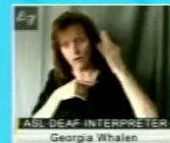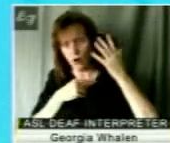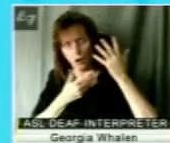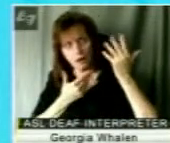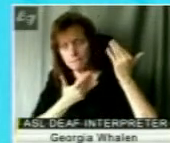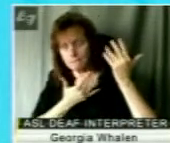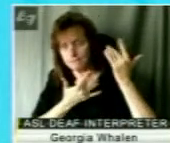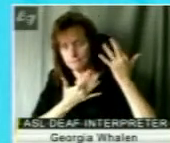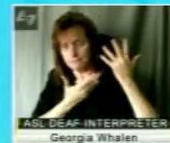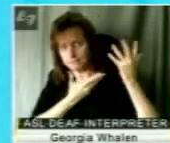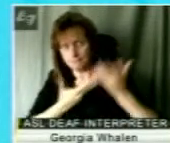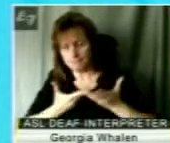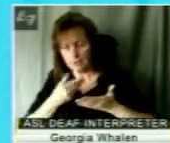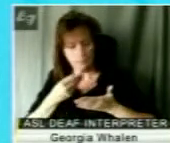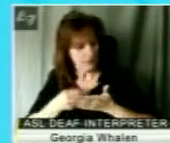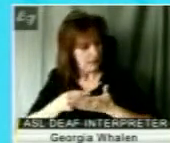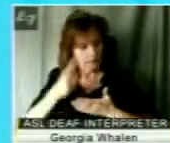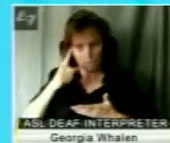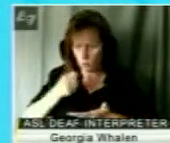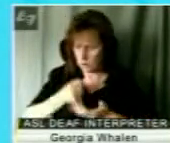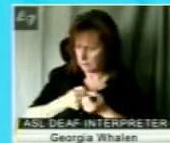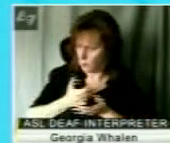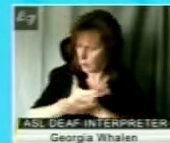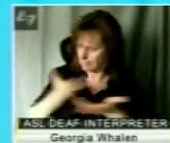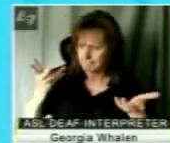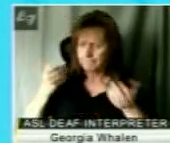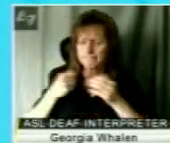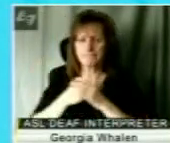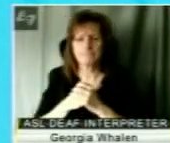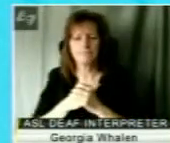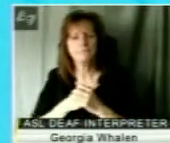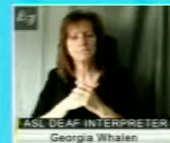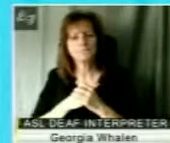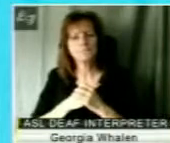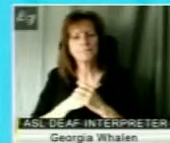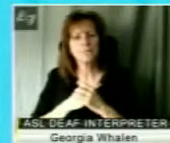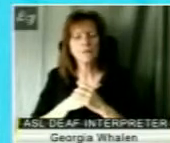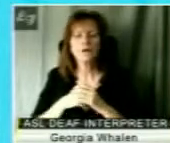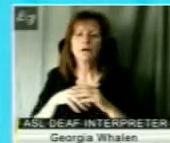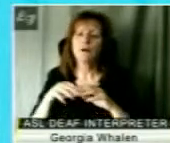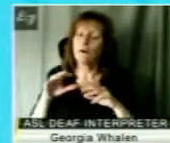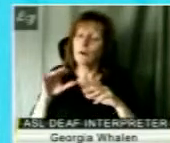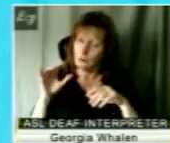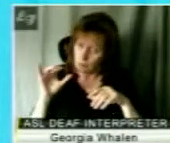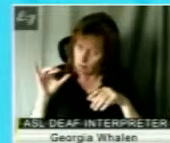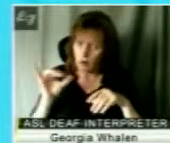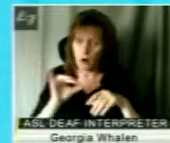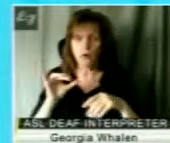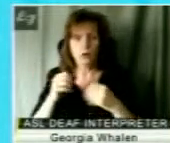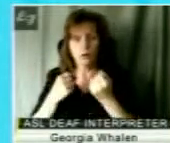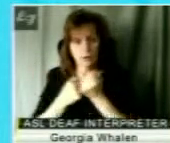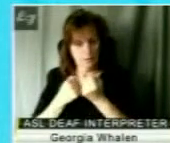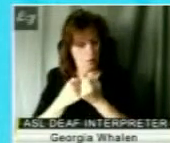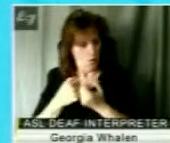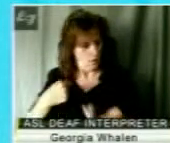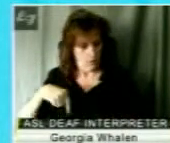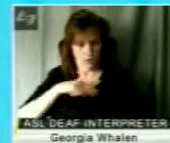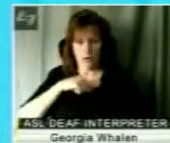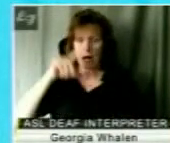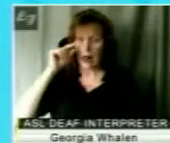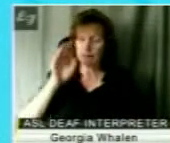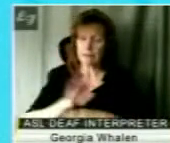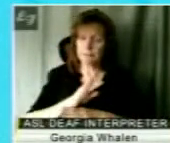in our community. The further help to support our local small businesses, the city has been selected as one of